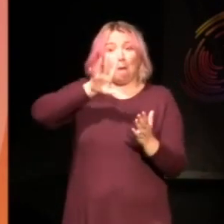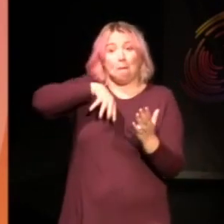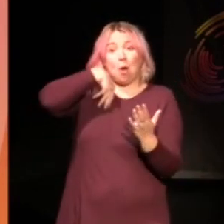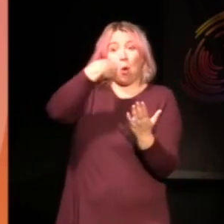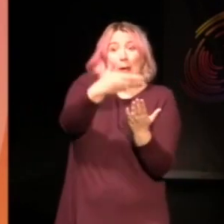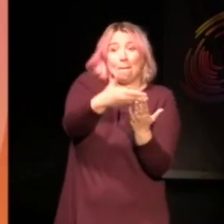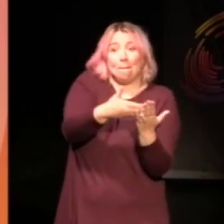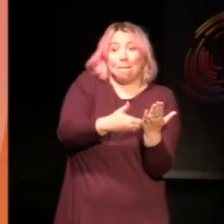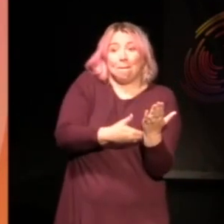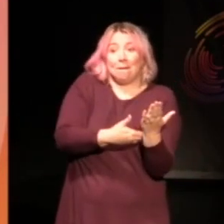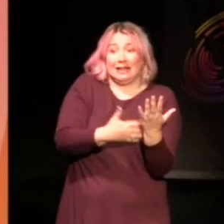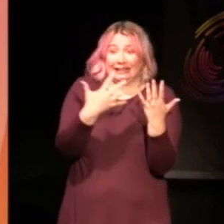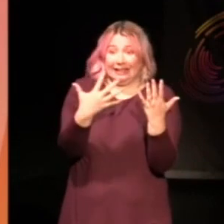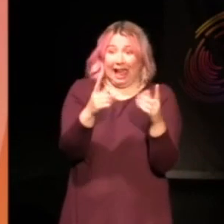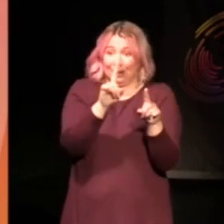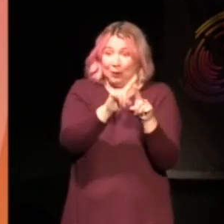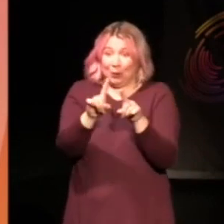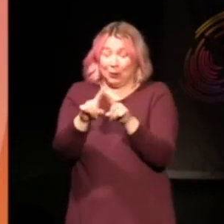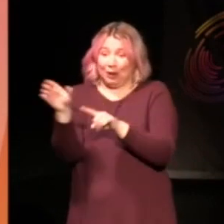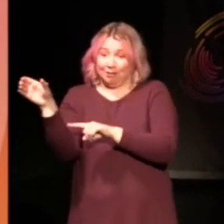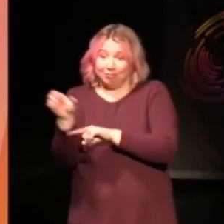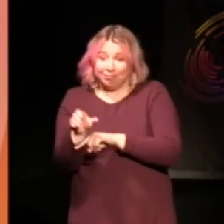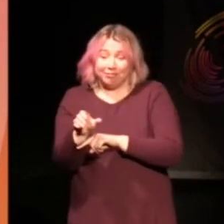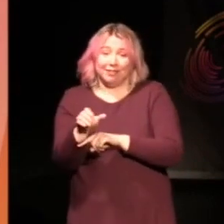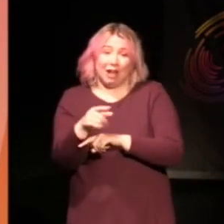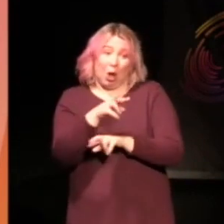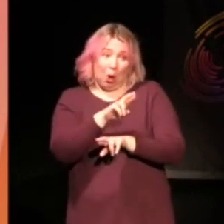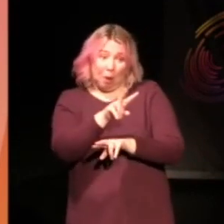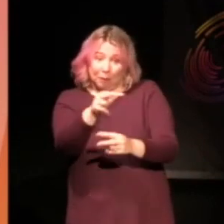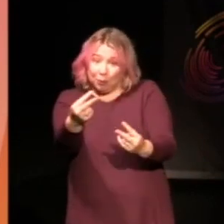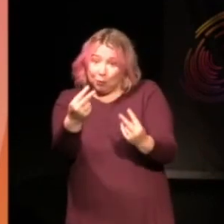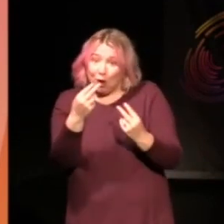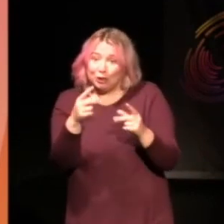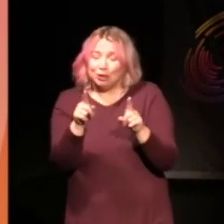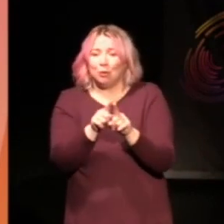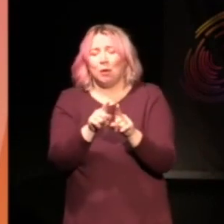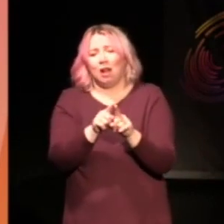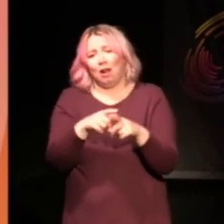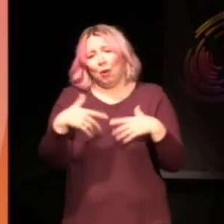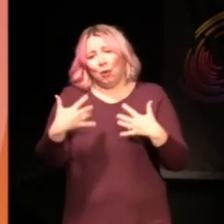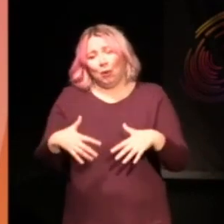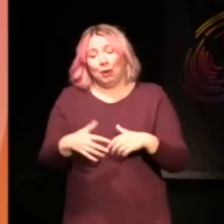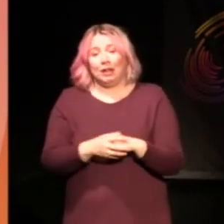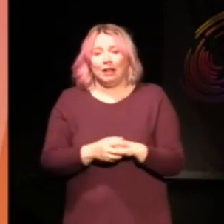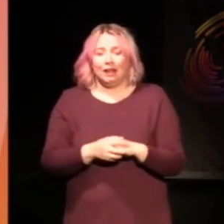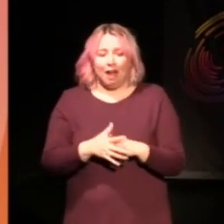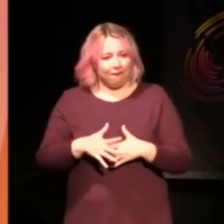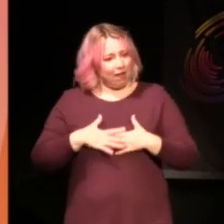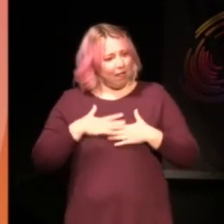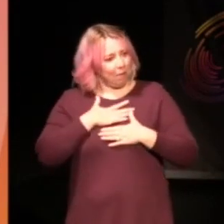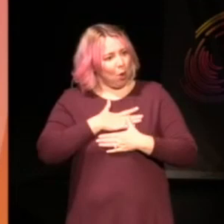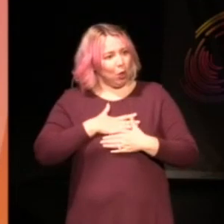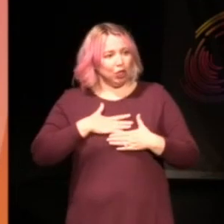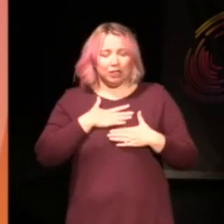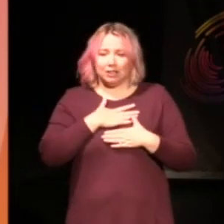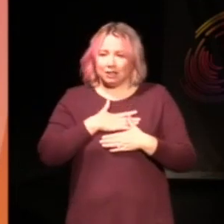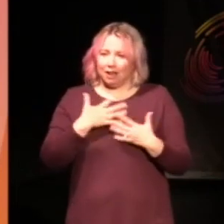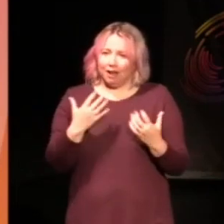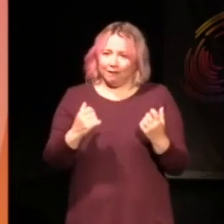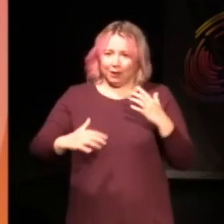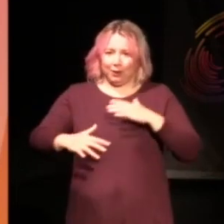poetic rights. And I hope you're coming to that as well. It's quite an emotional evening, this, for lots of